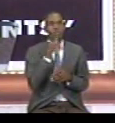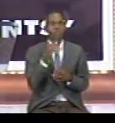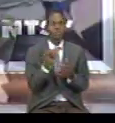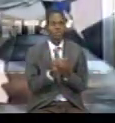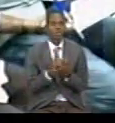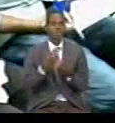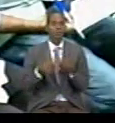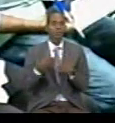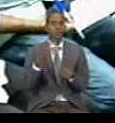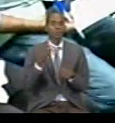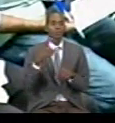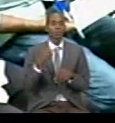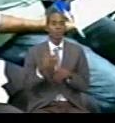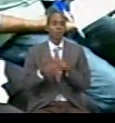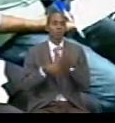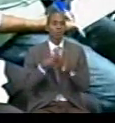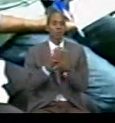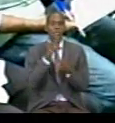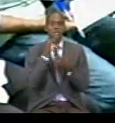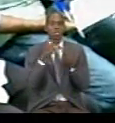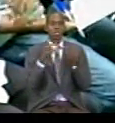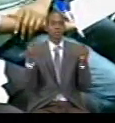God?